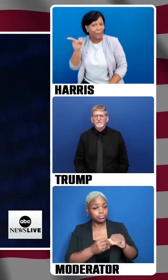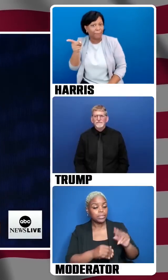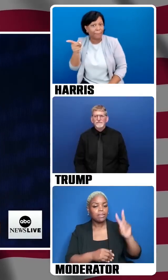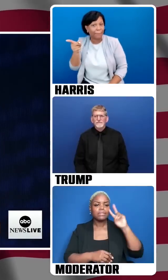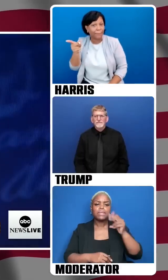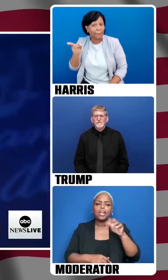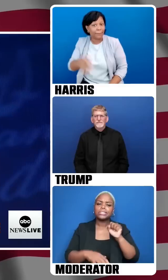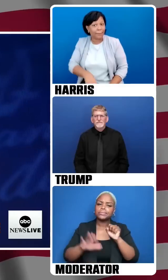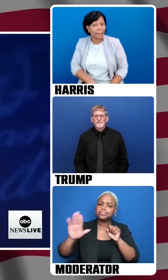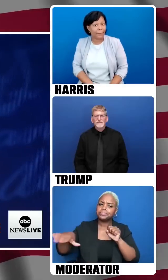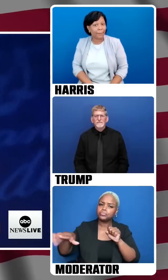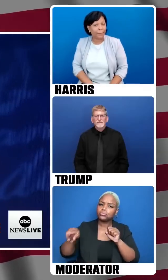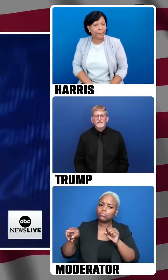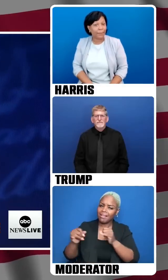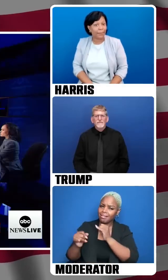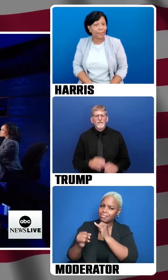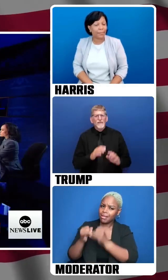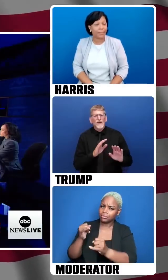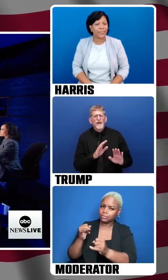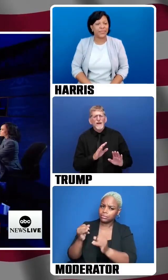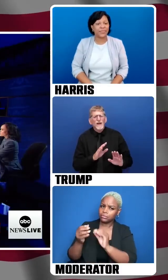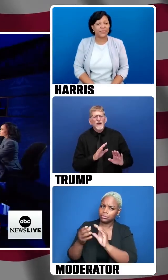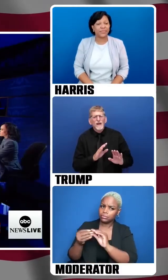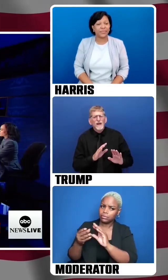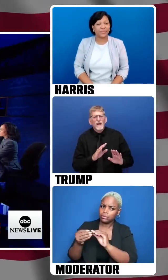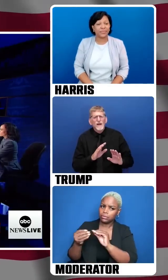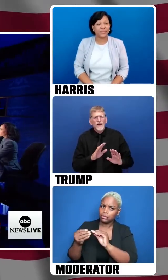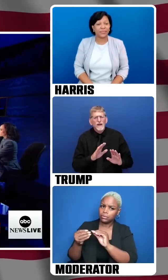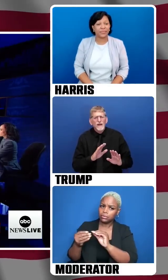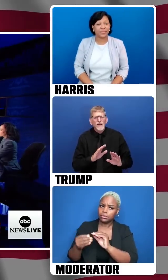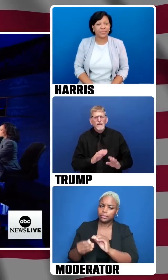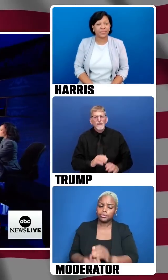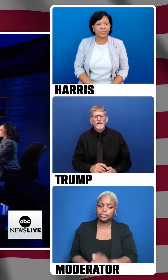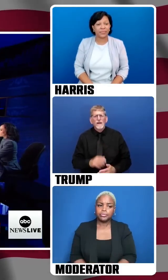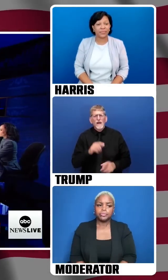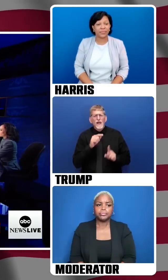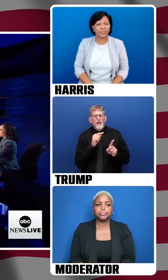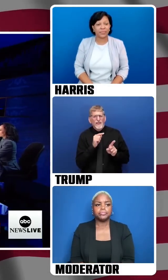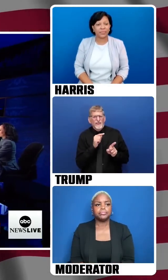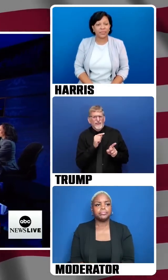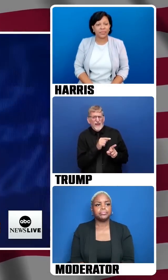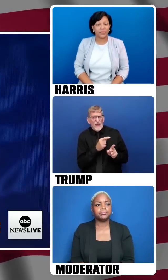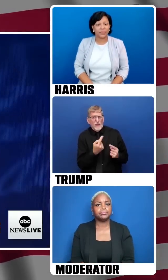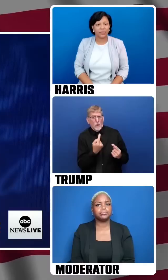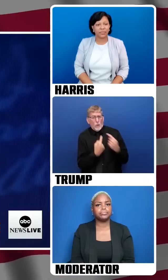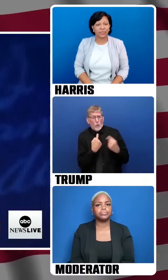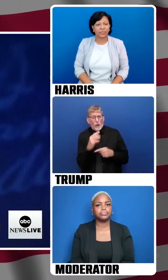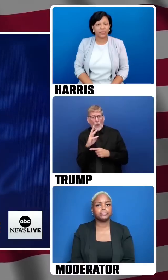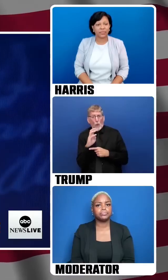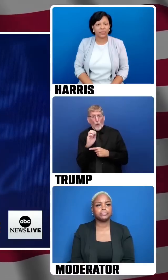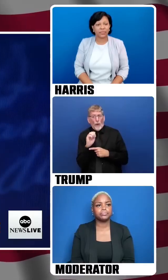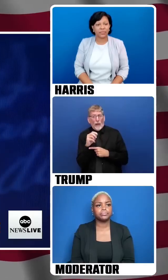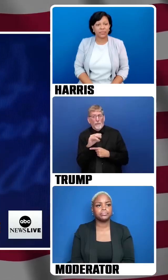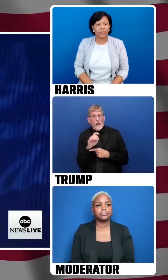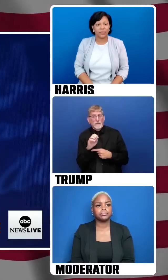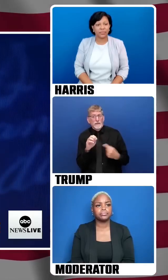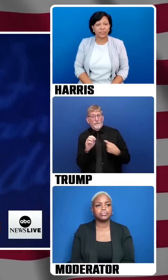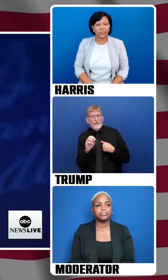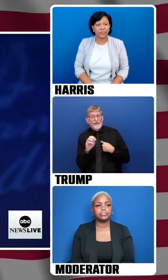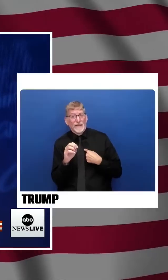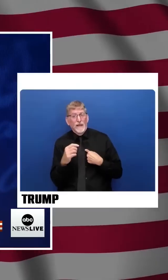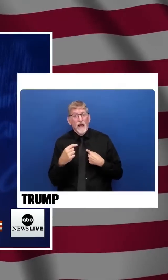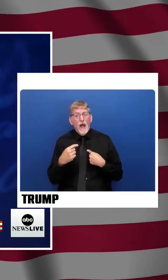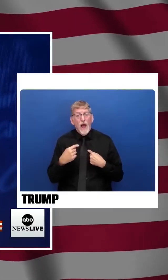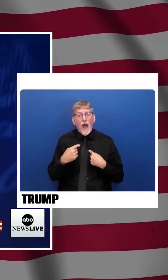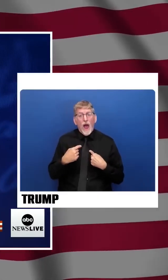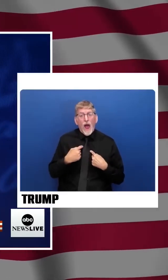president. This is the one that weaponized, not me. She weaponized. I probably took a bullet to the head because